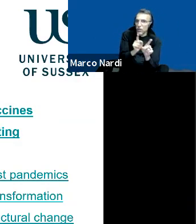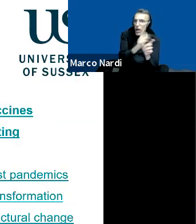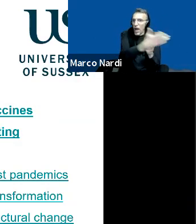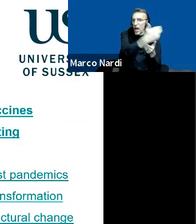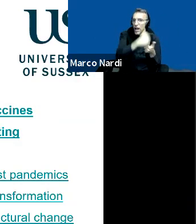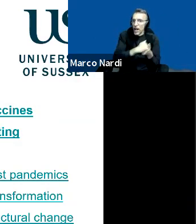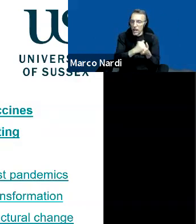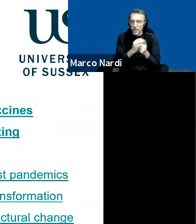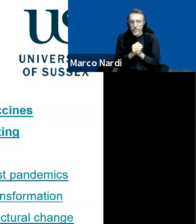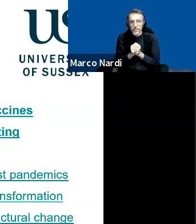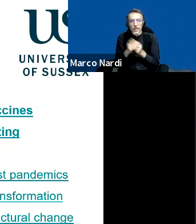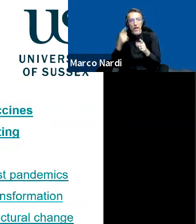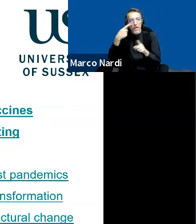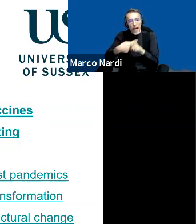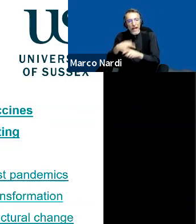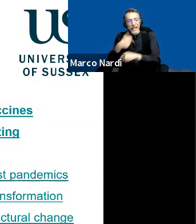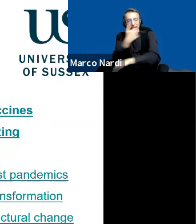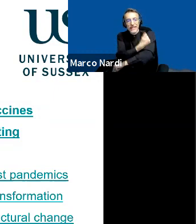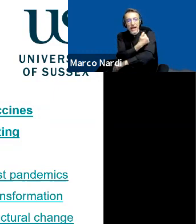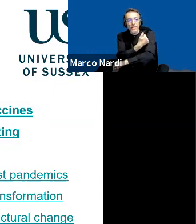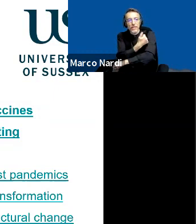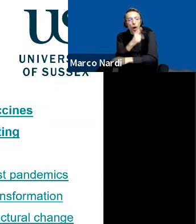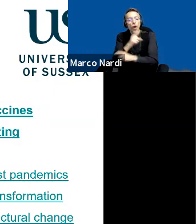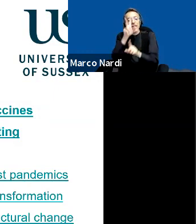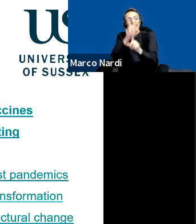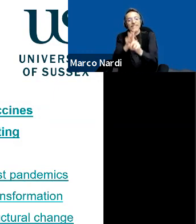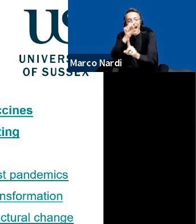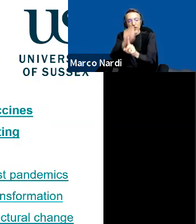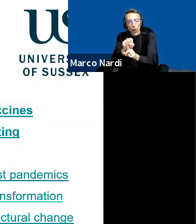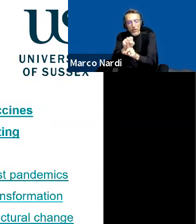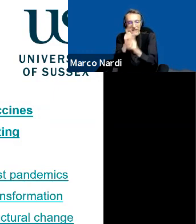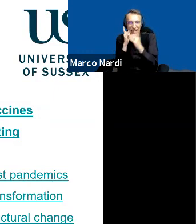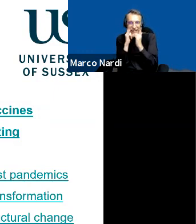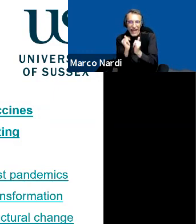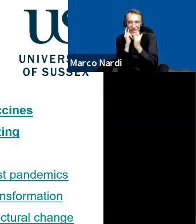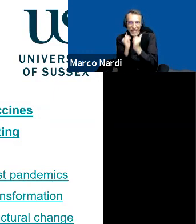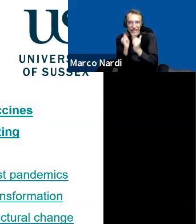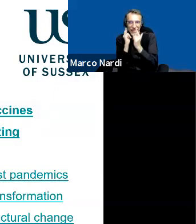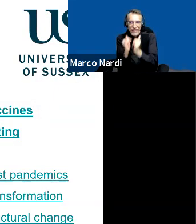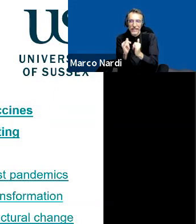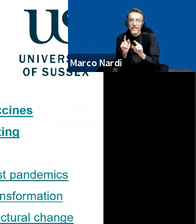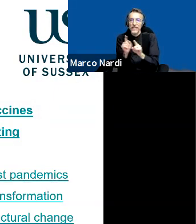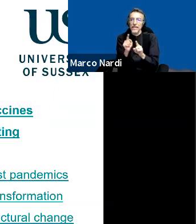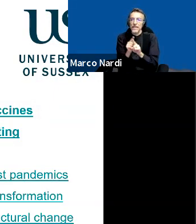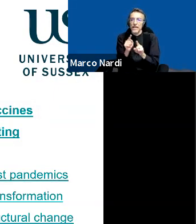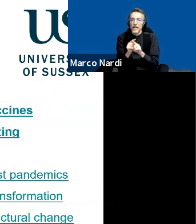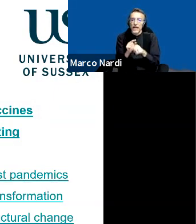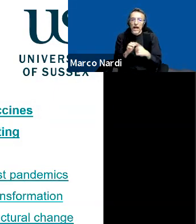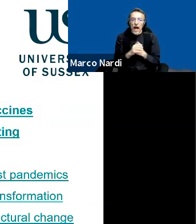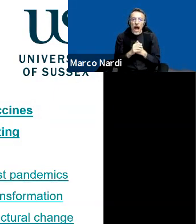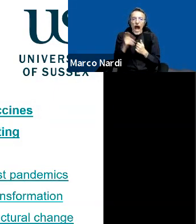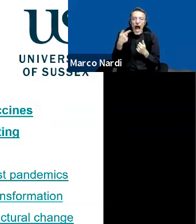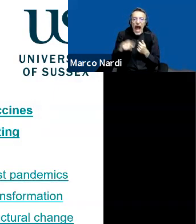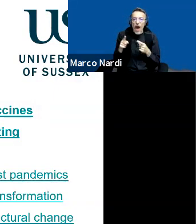We're doing work on, in particular, on diagnostic testing, somewhat Cinderella option